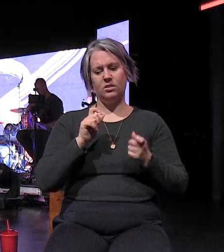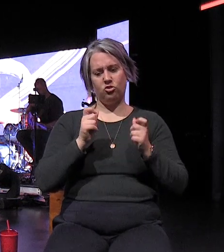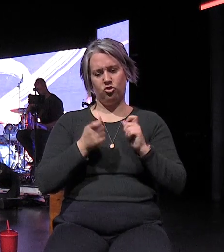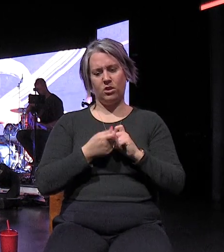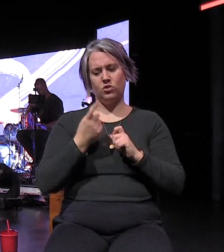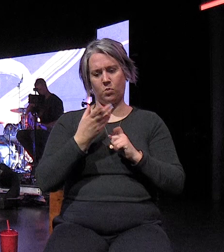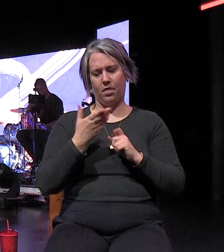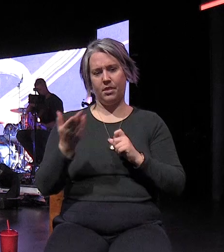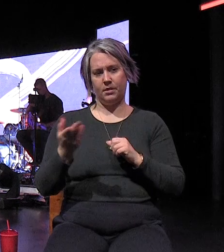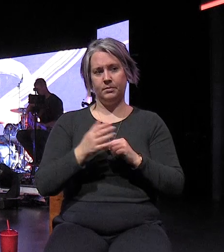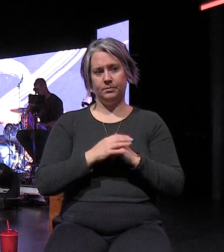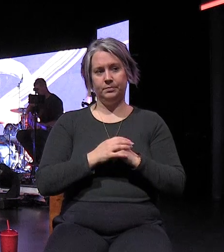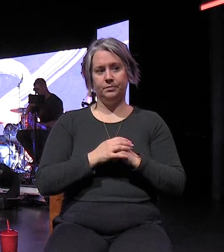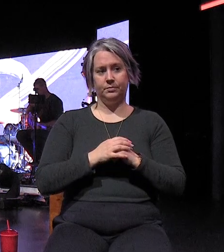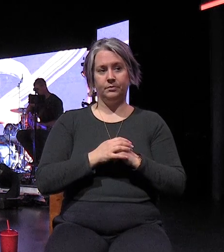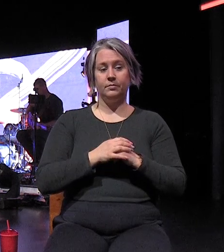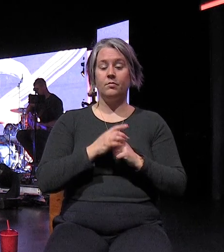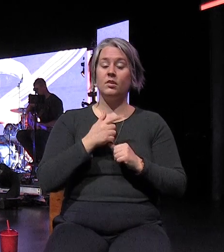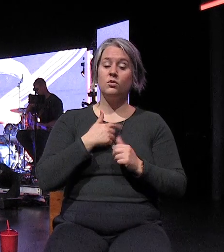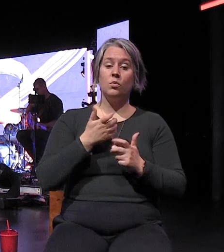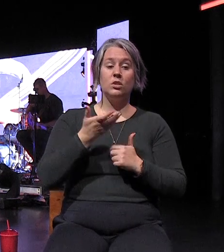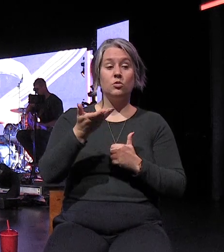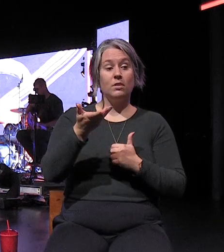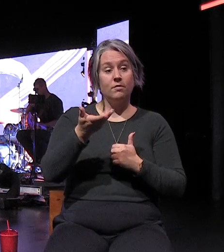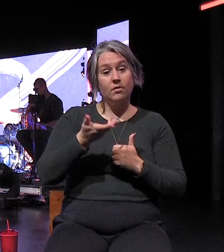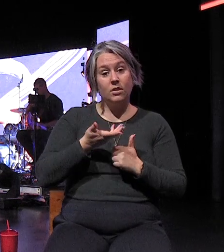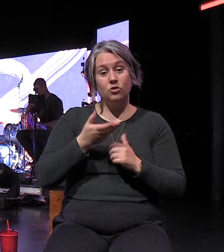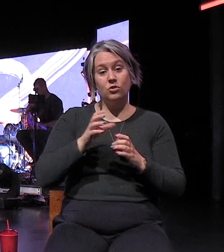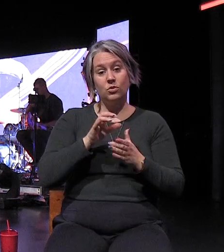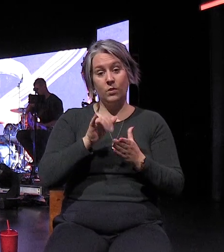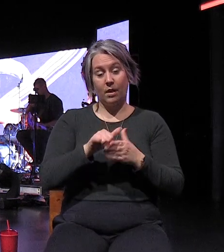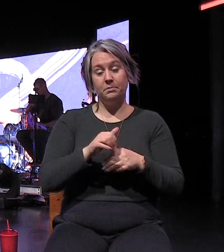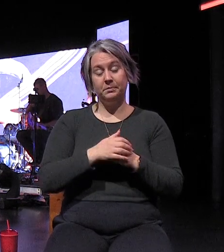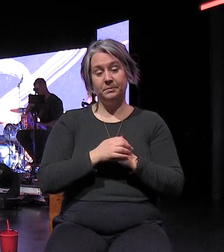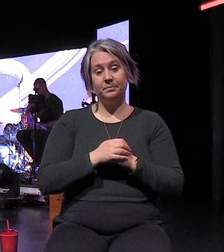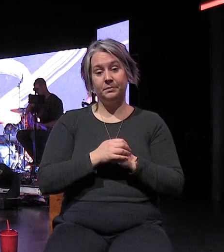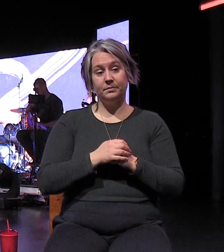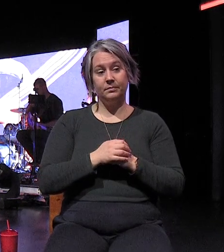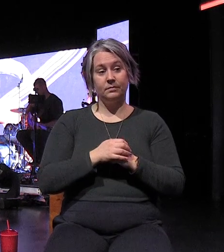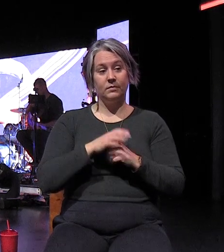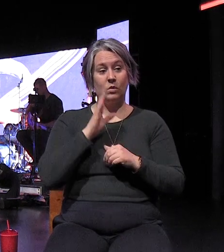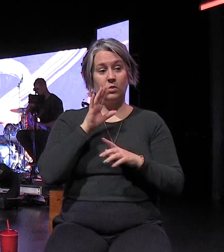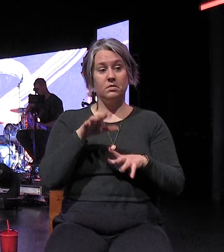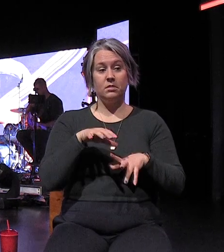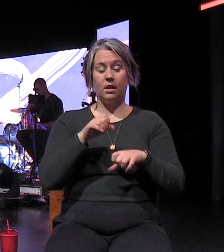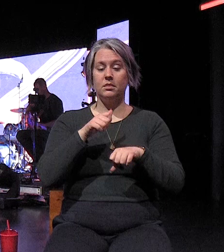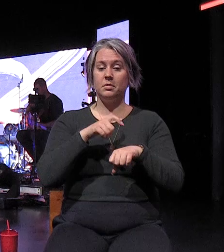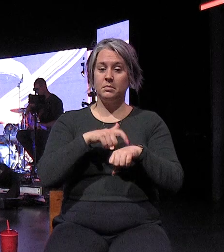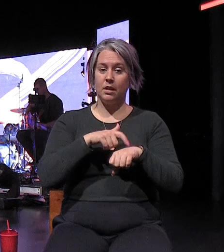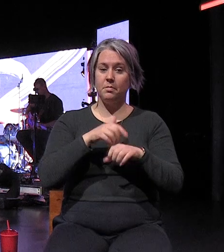just invite you to do that. We're going to just take some time and ask him to do that.